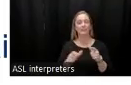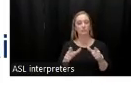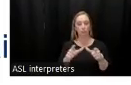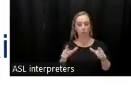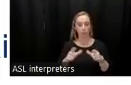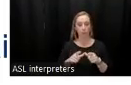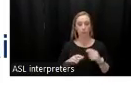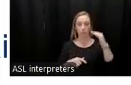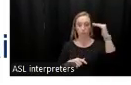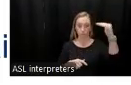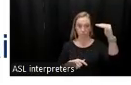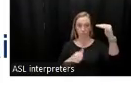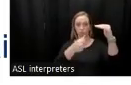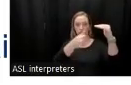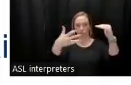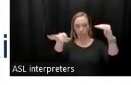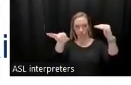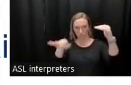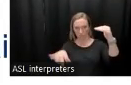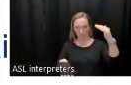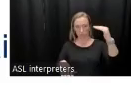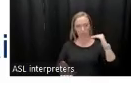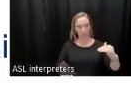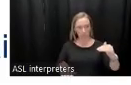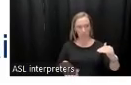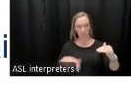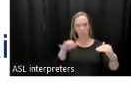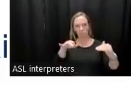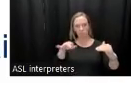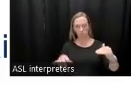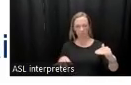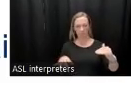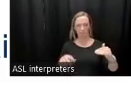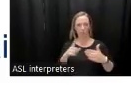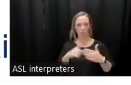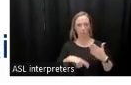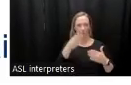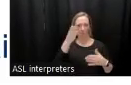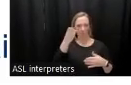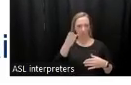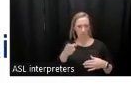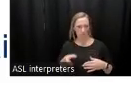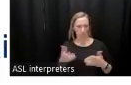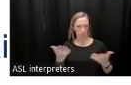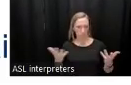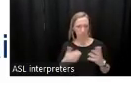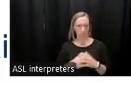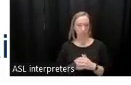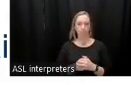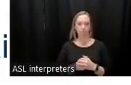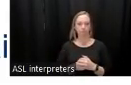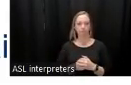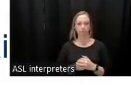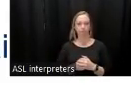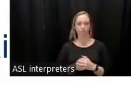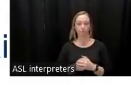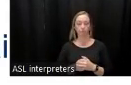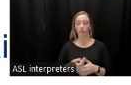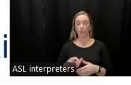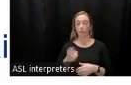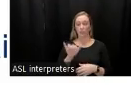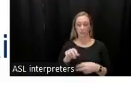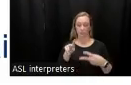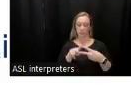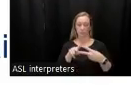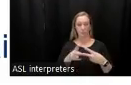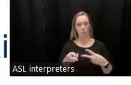each of those, and then just describe what is contained in each of those locations. So these are 2 options. There's other